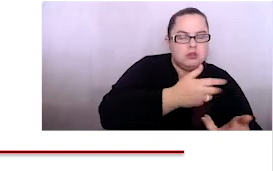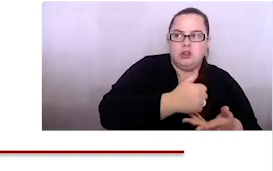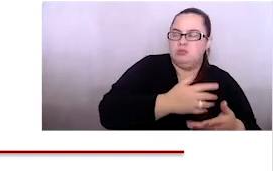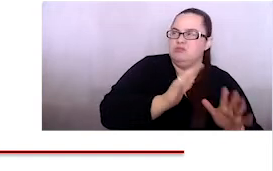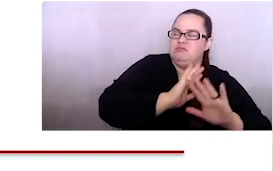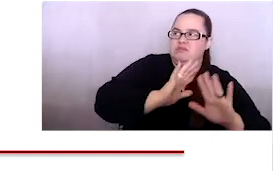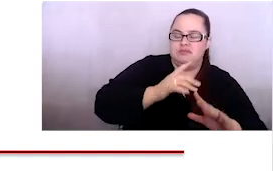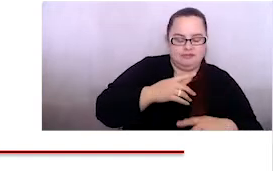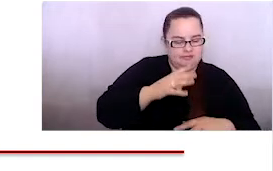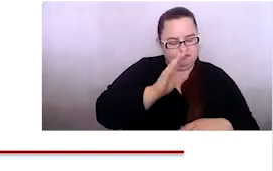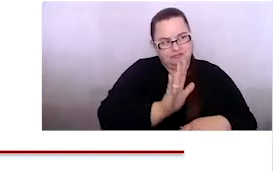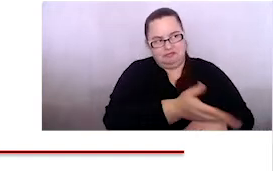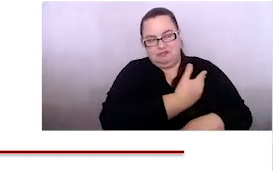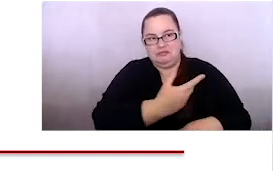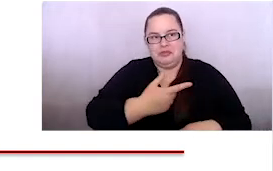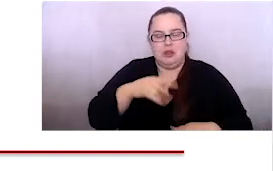or whatever I'm dealing with.